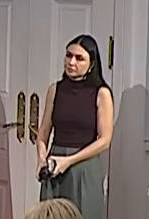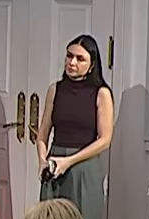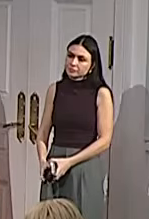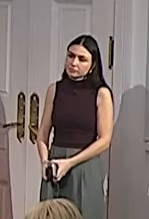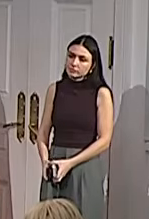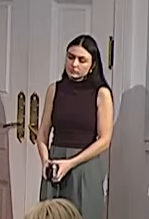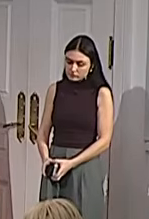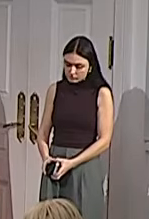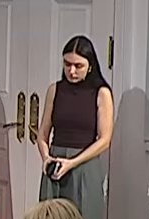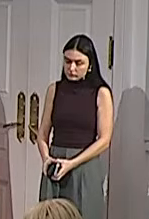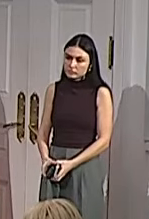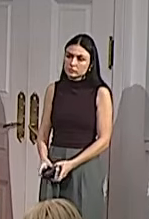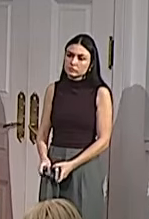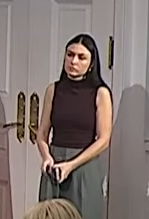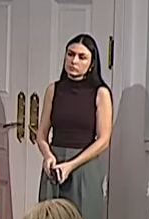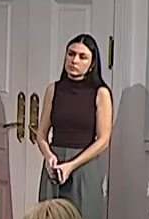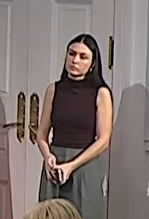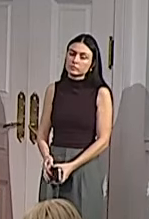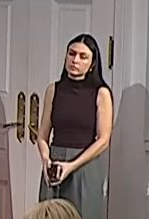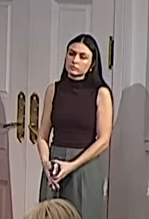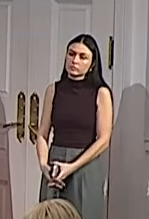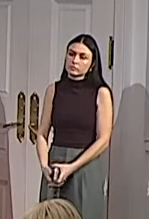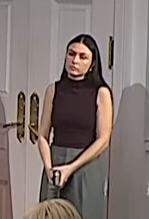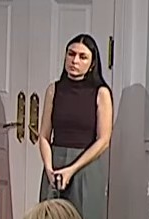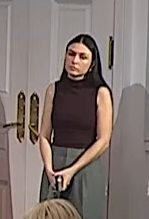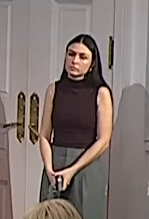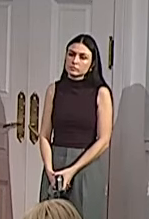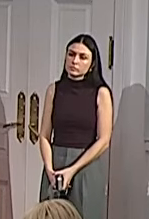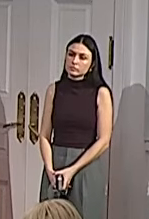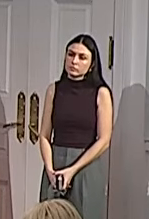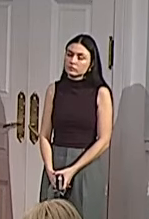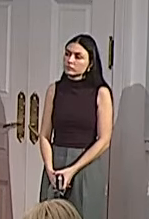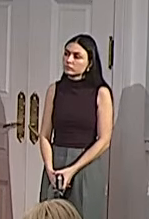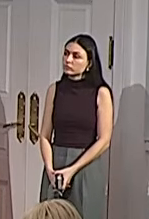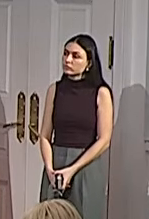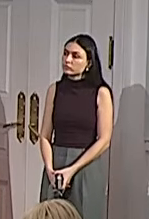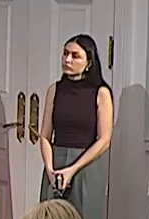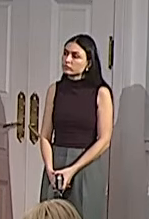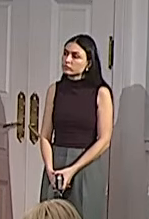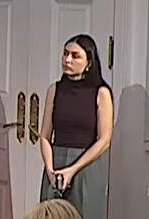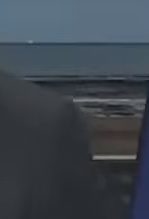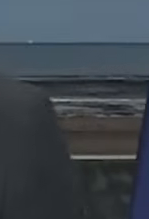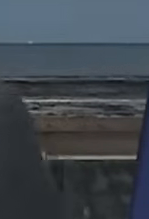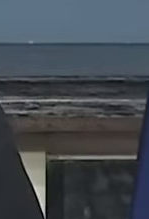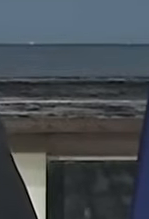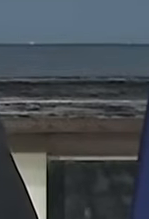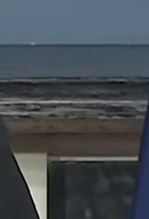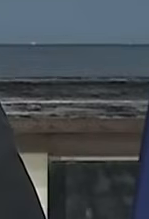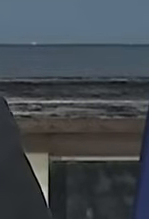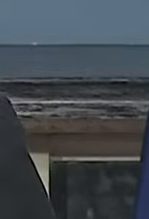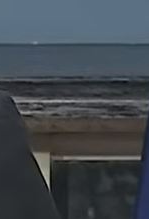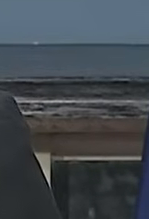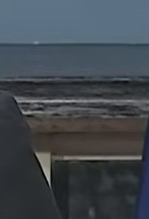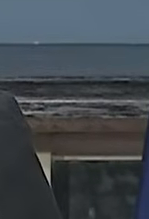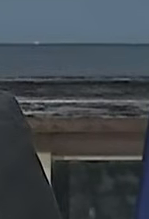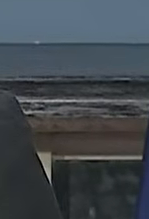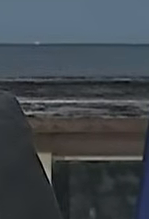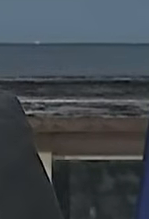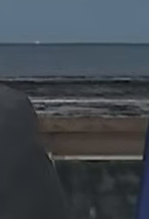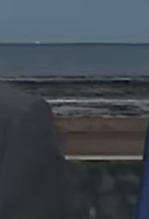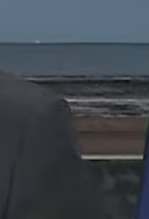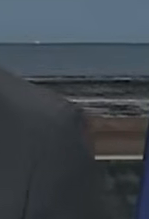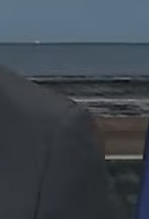also, are you confident that the Adams administration is running DOI honestly and without corruption? You know, I can say that